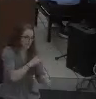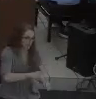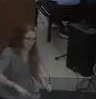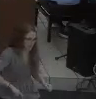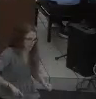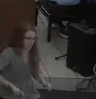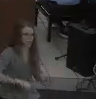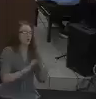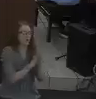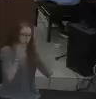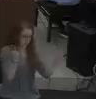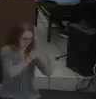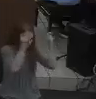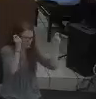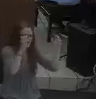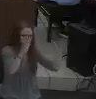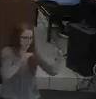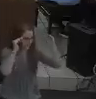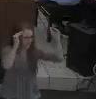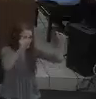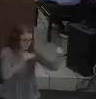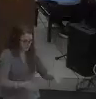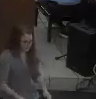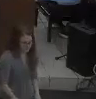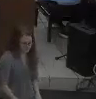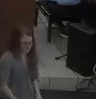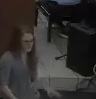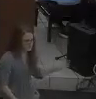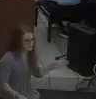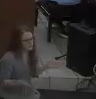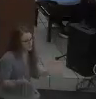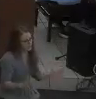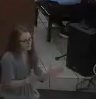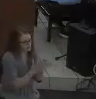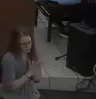Lord. Hosanna in the highest. Let us pray.